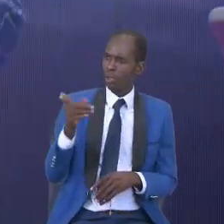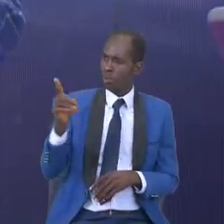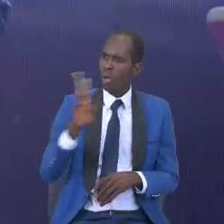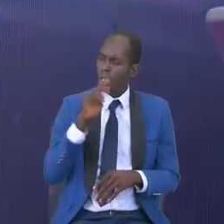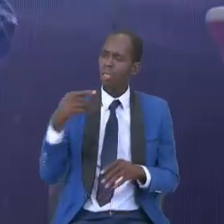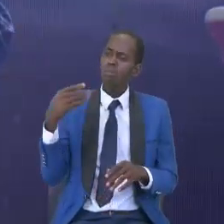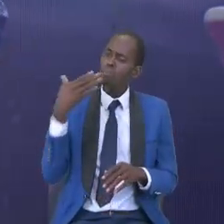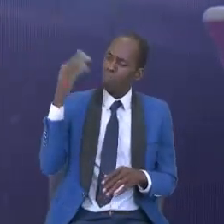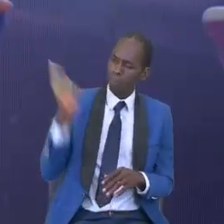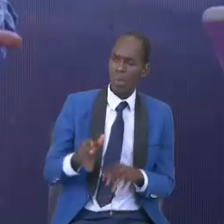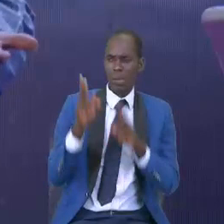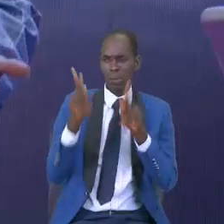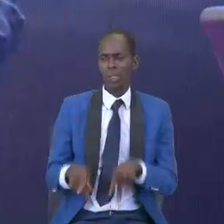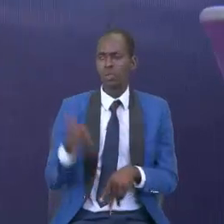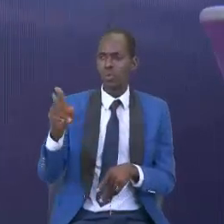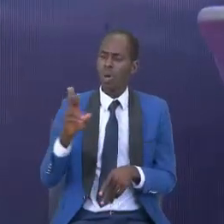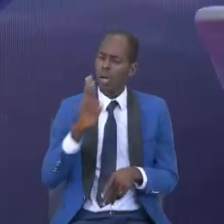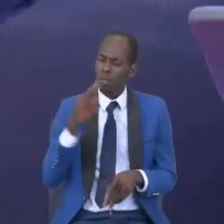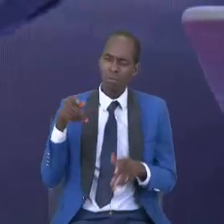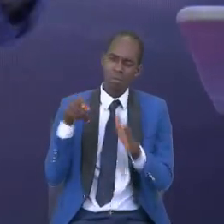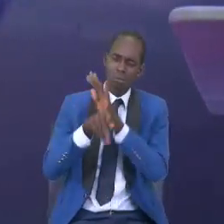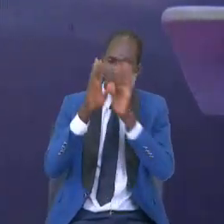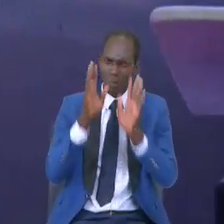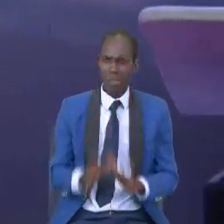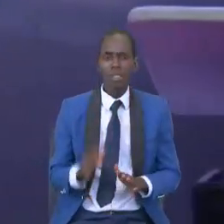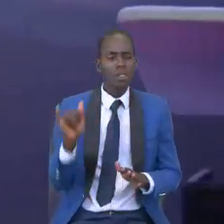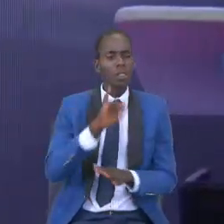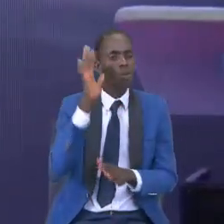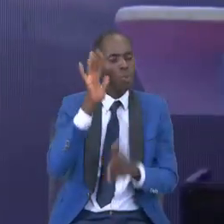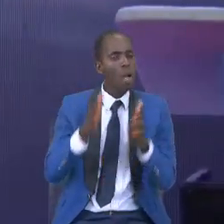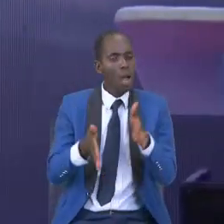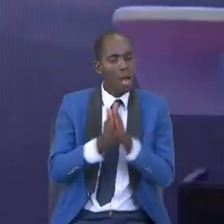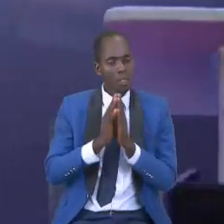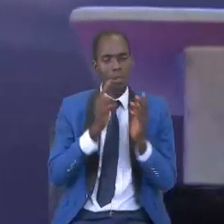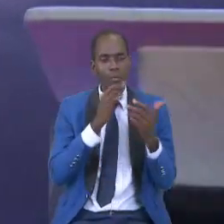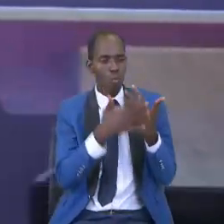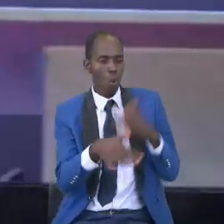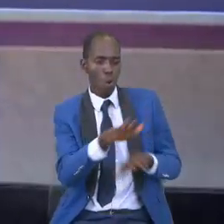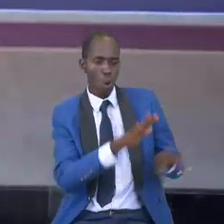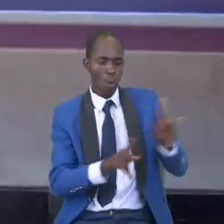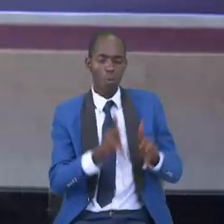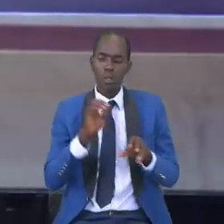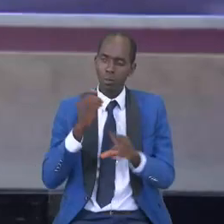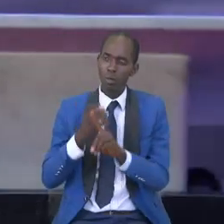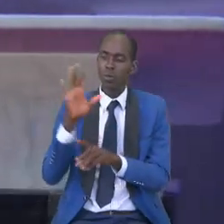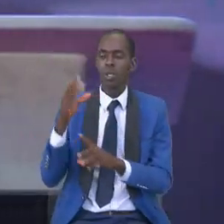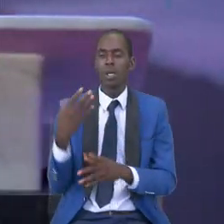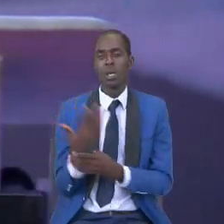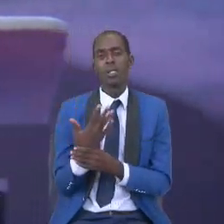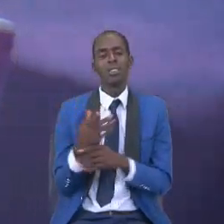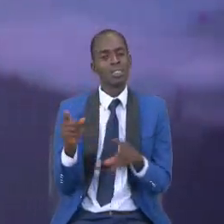Would they not require his blood at your hand? Of course, that's what the Lord is saying. You see a